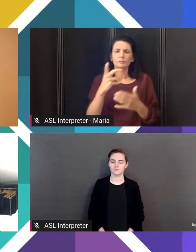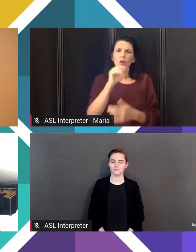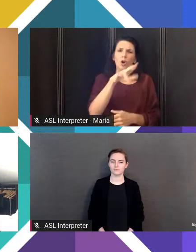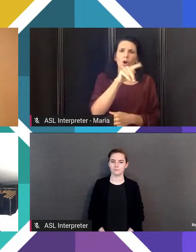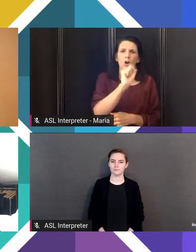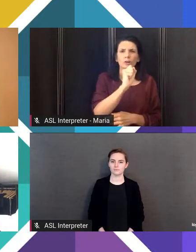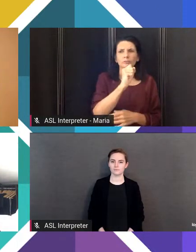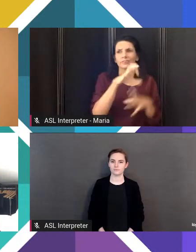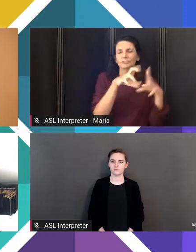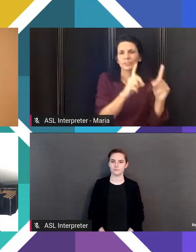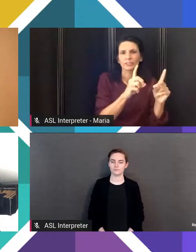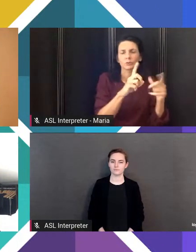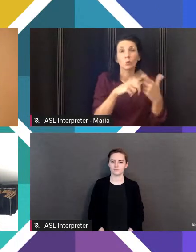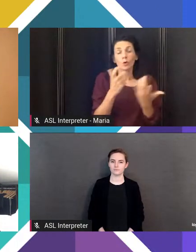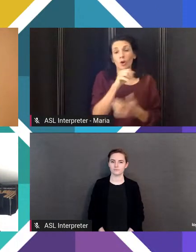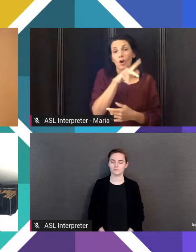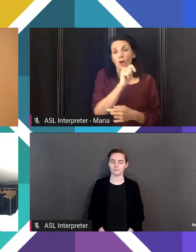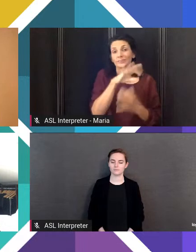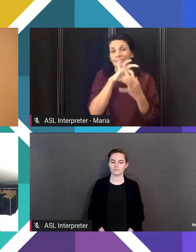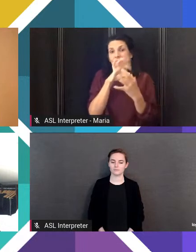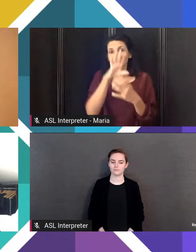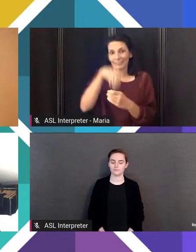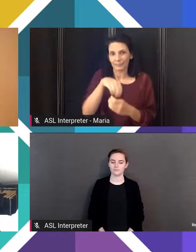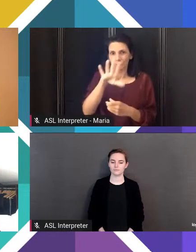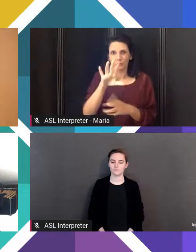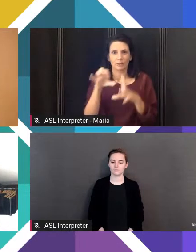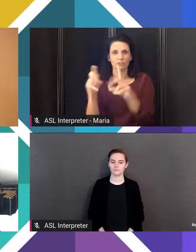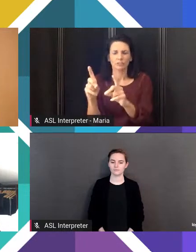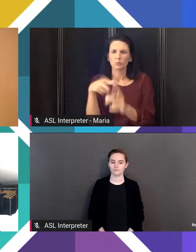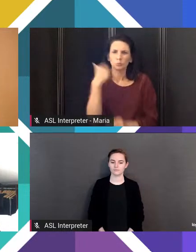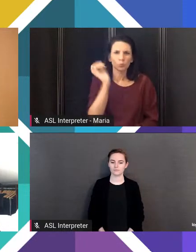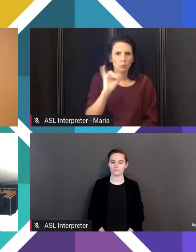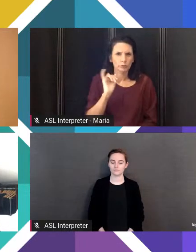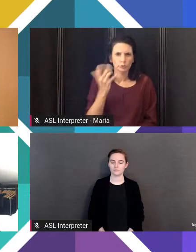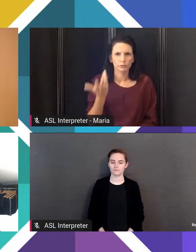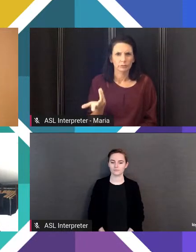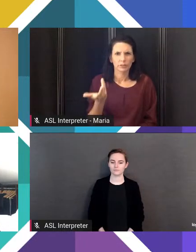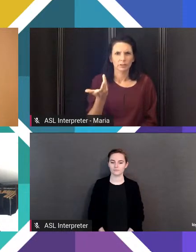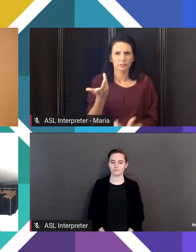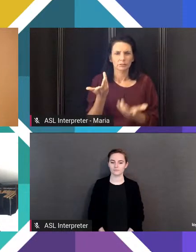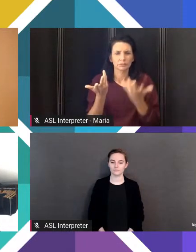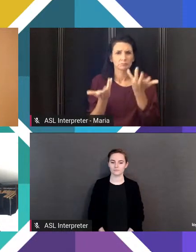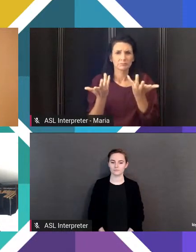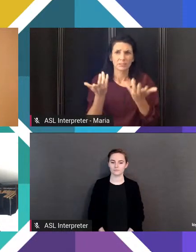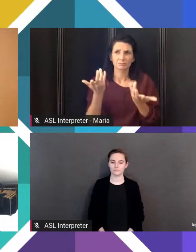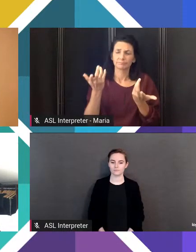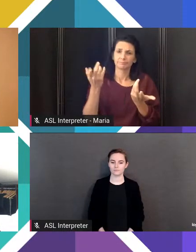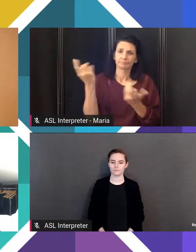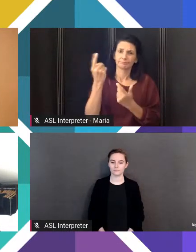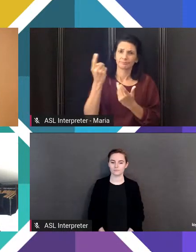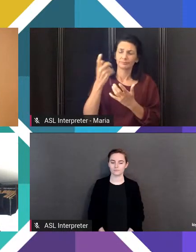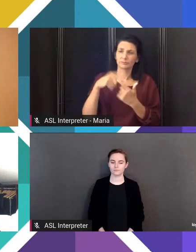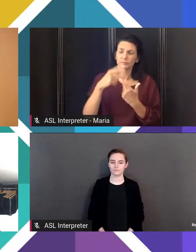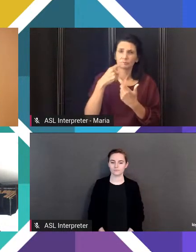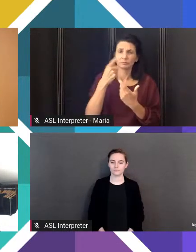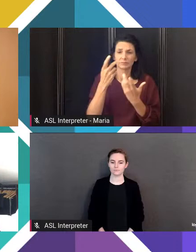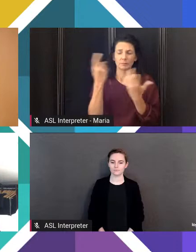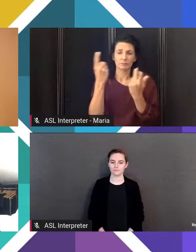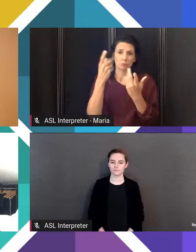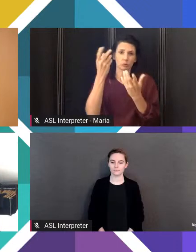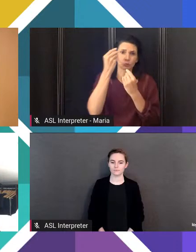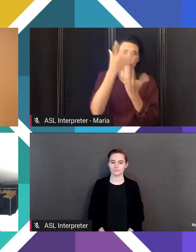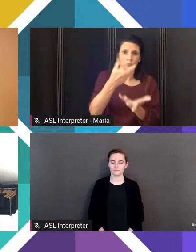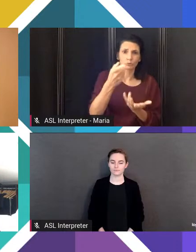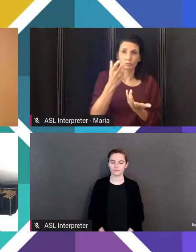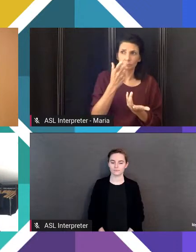or arts in education look like? Was there anything that you were told maybe arts was or wasn't?